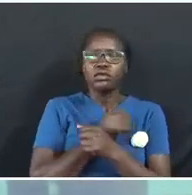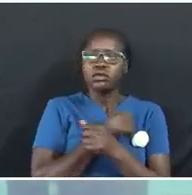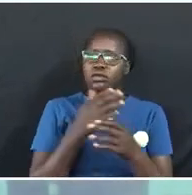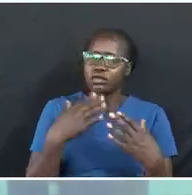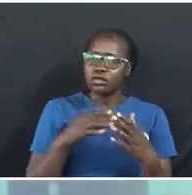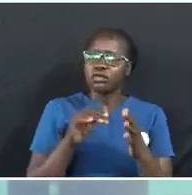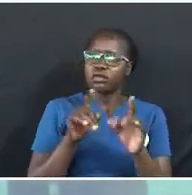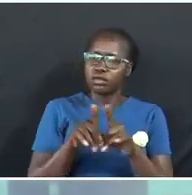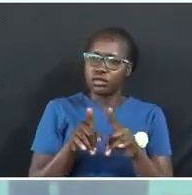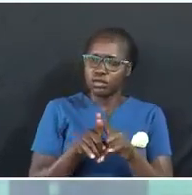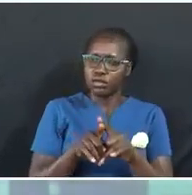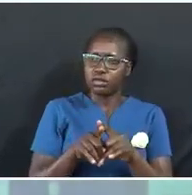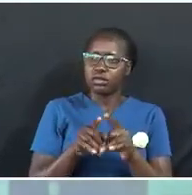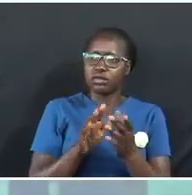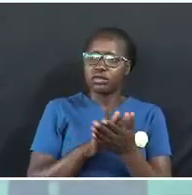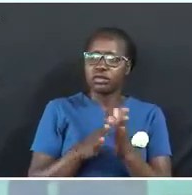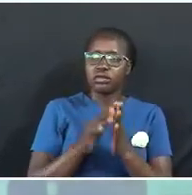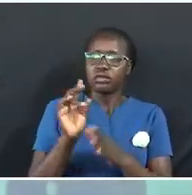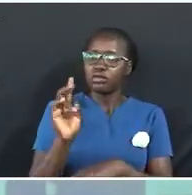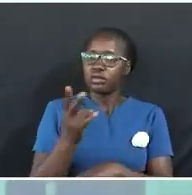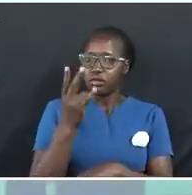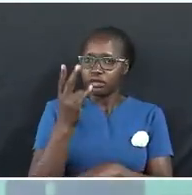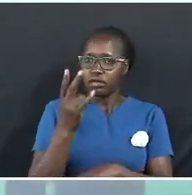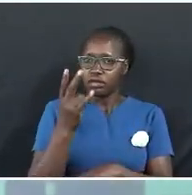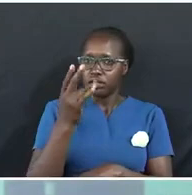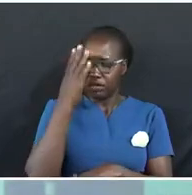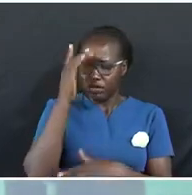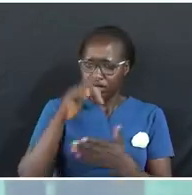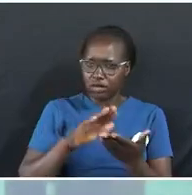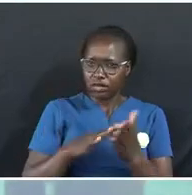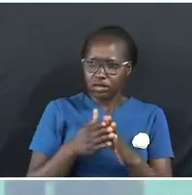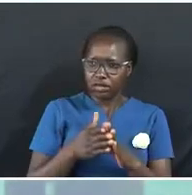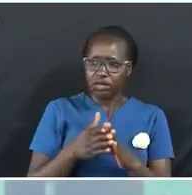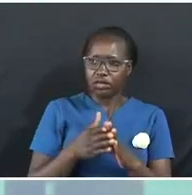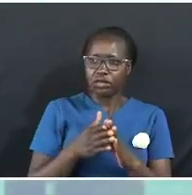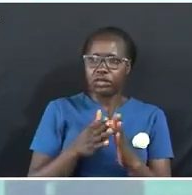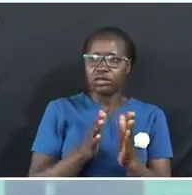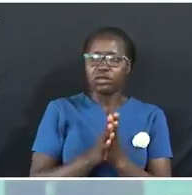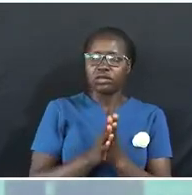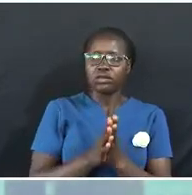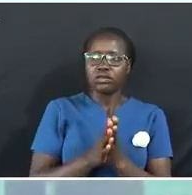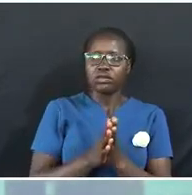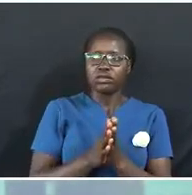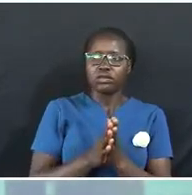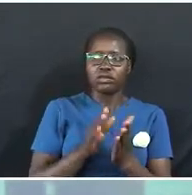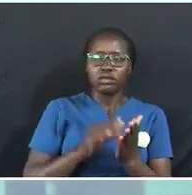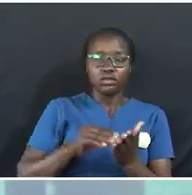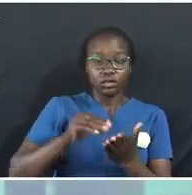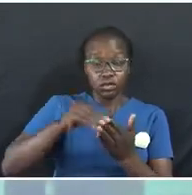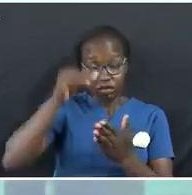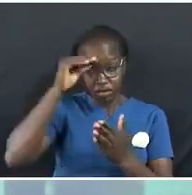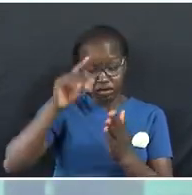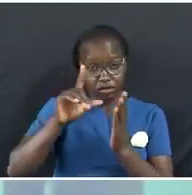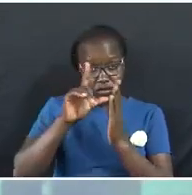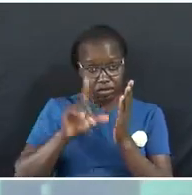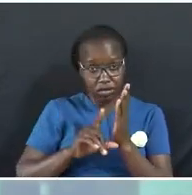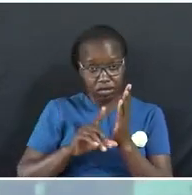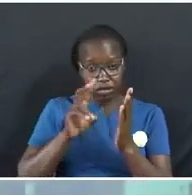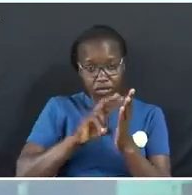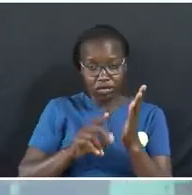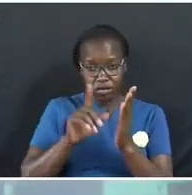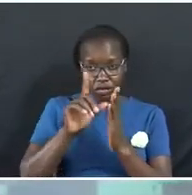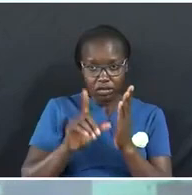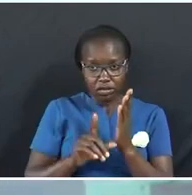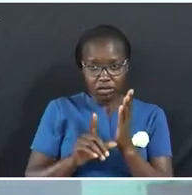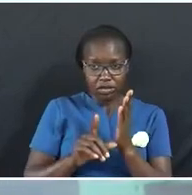become Christians and they become Adventists. You know, when they come, we give them the Bible Discover lessons. They read the lessons. They read